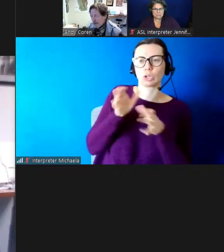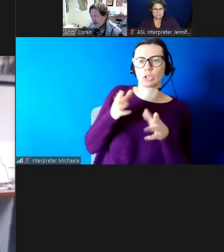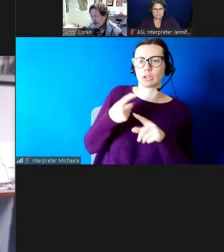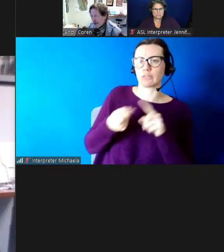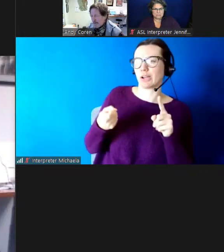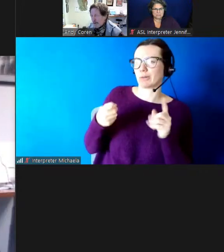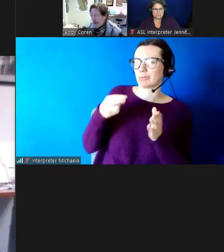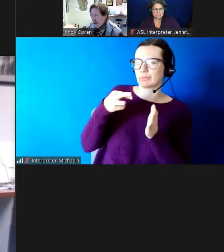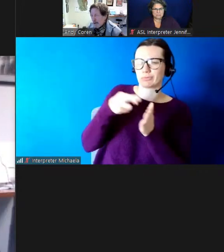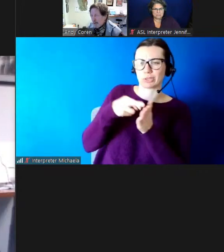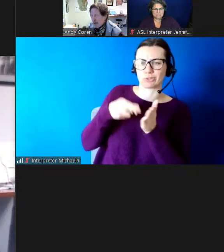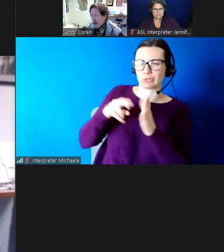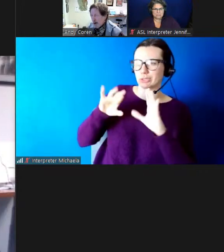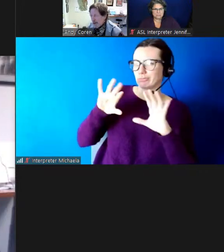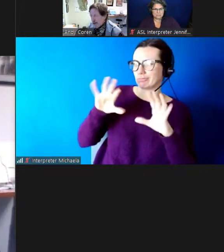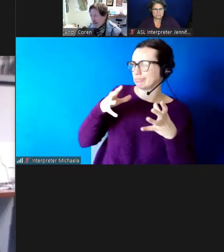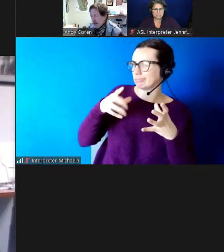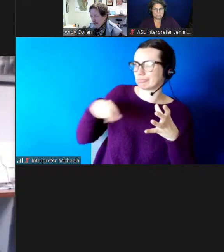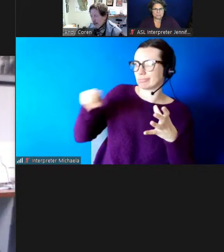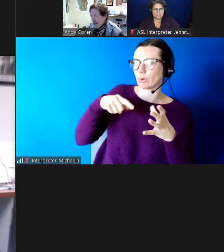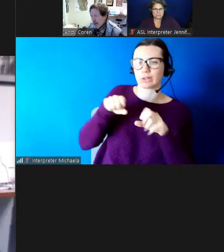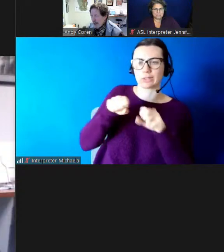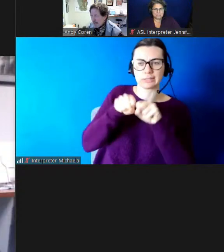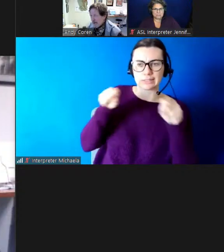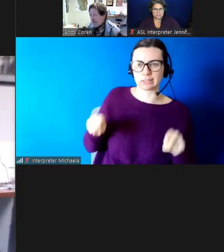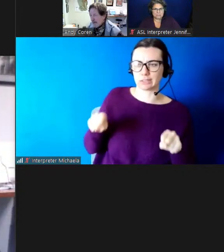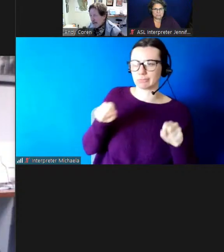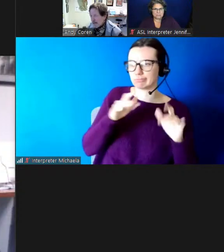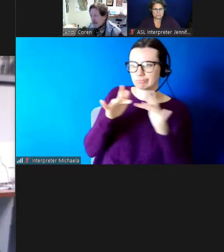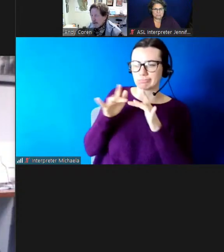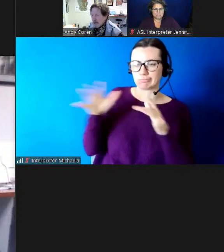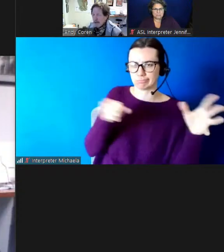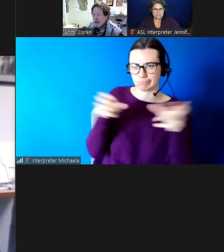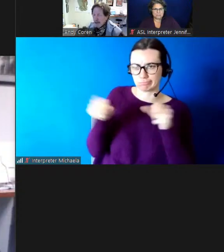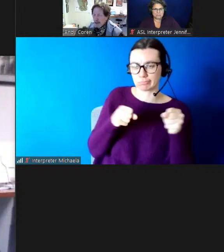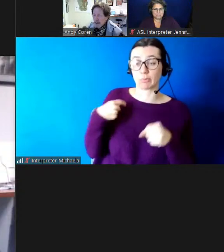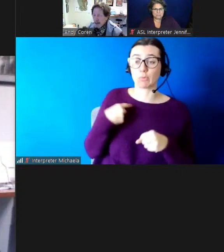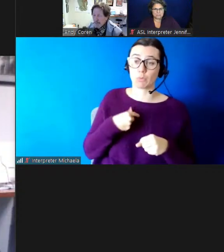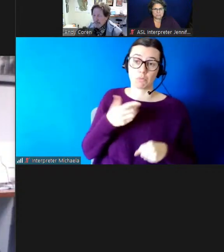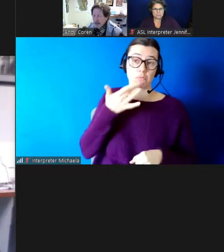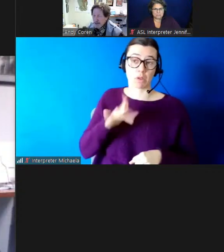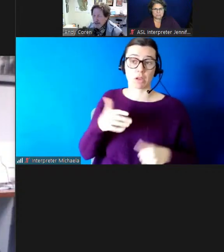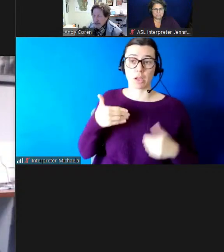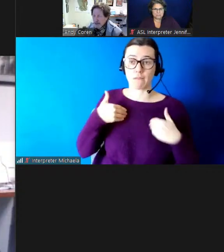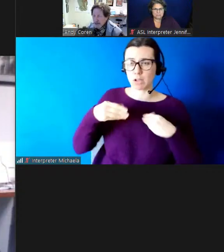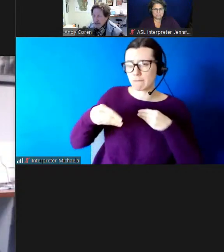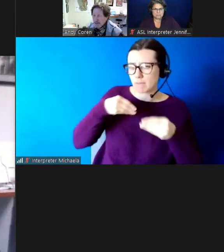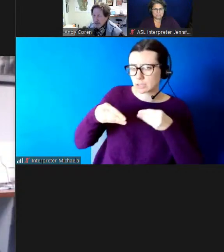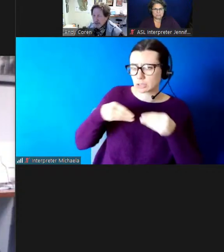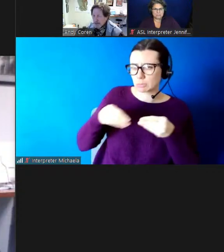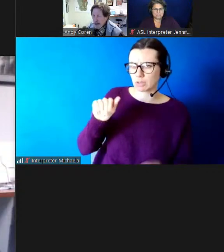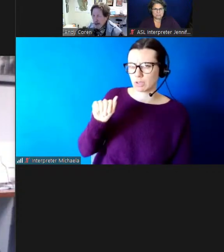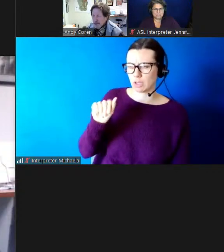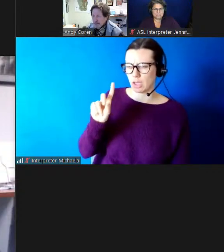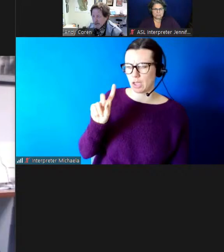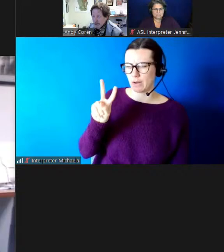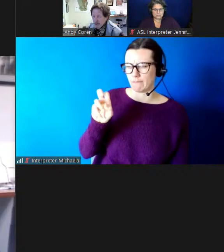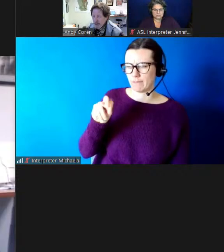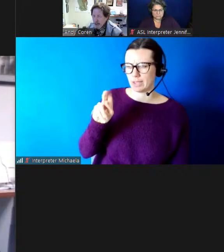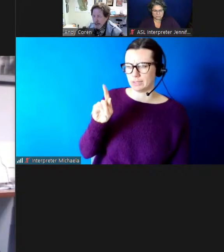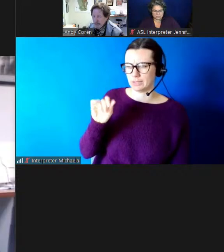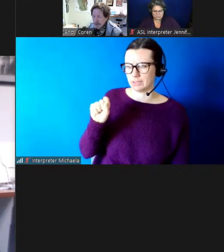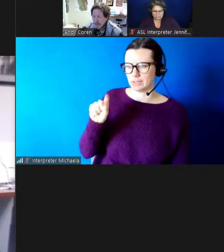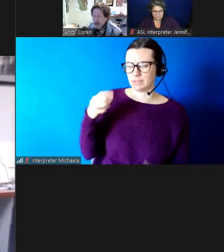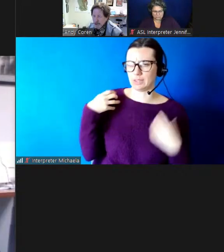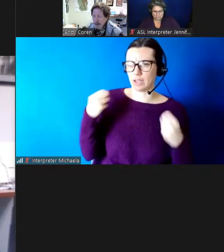within their system. We are actually very lucky to have a very flexible Adventist health system with 3 hospitals.